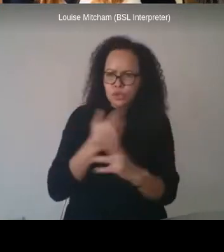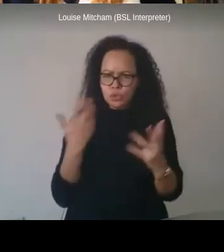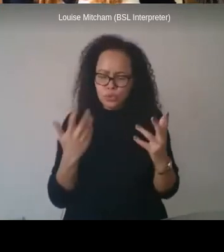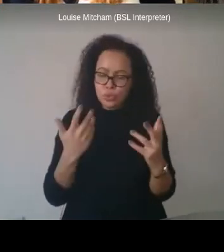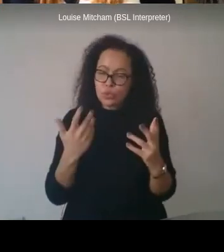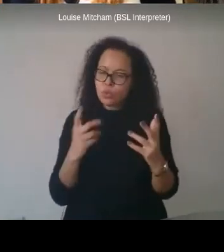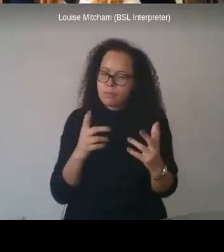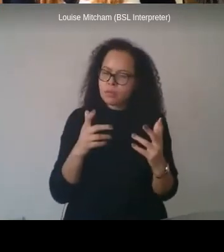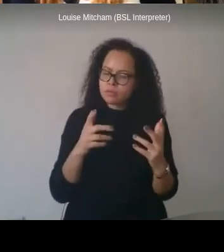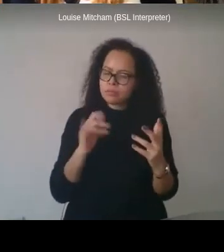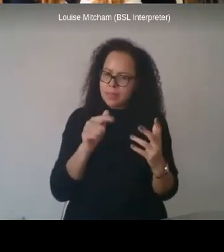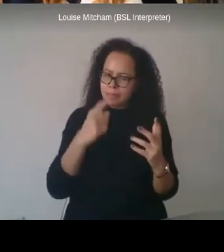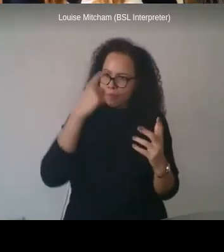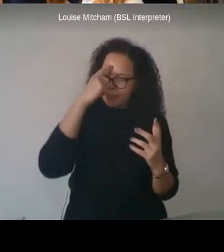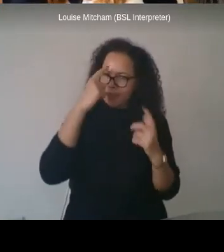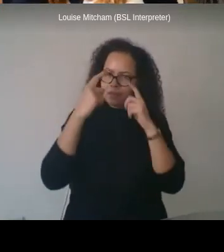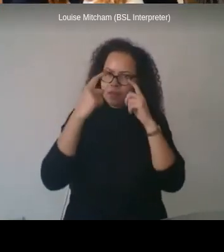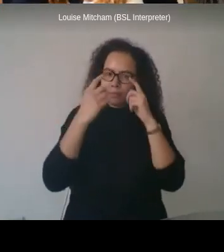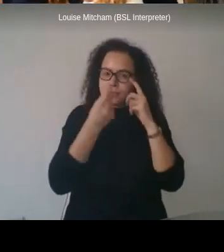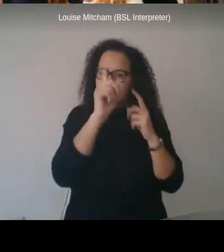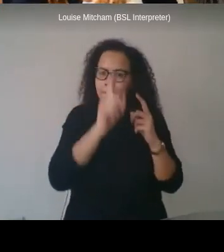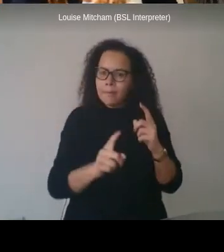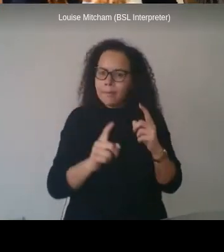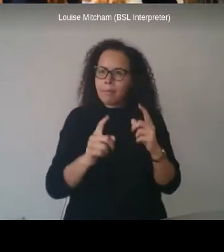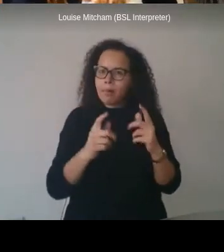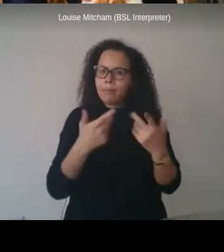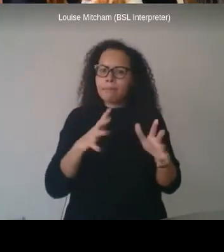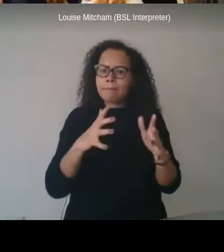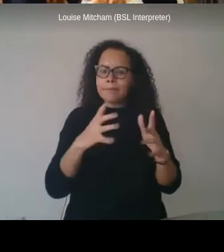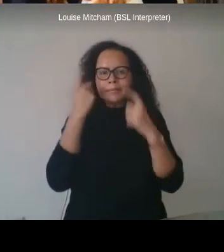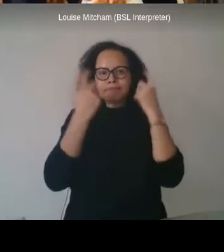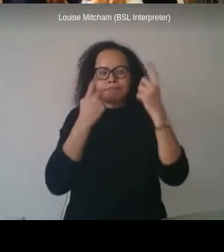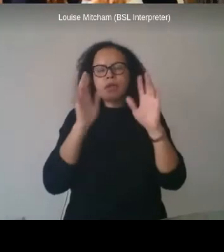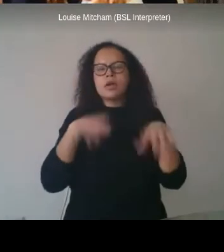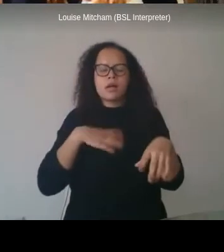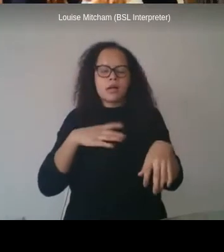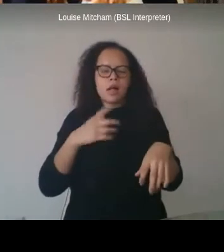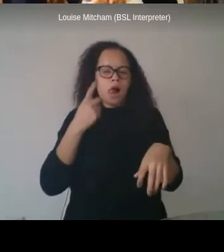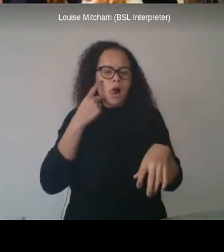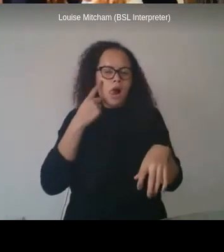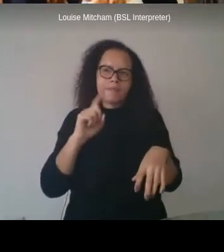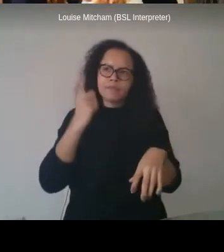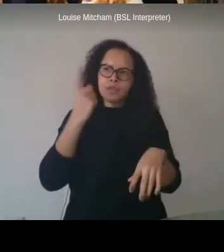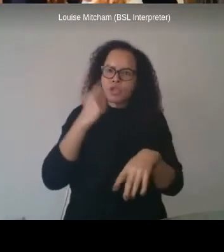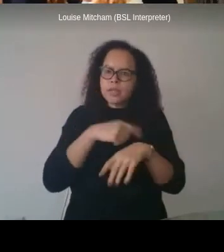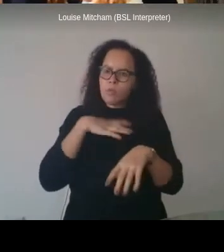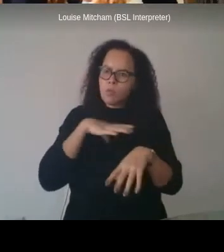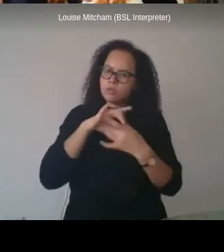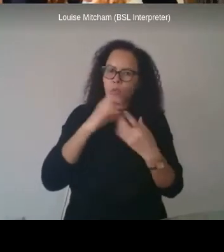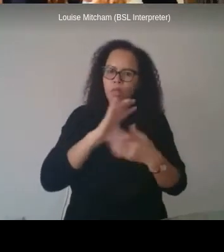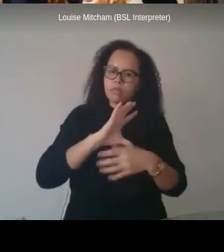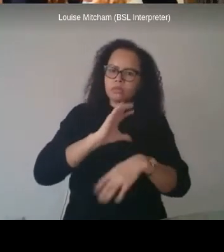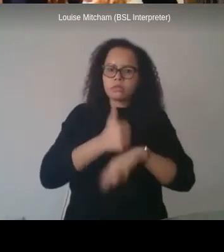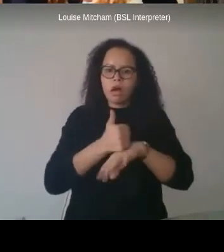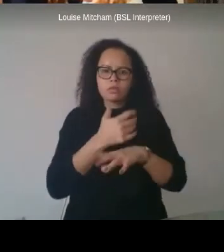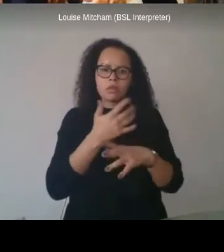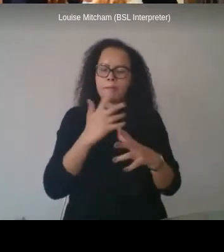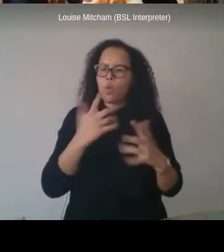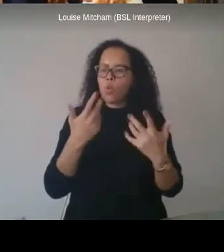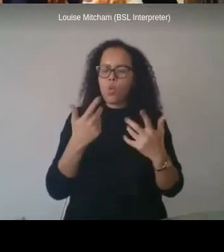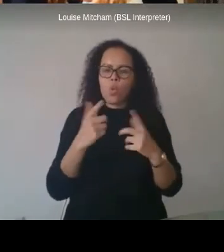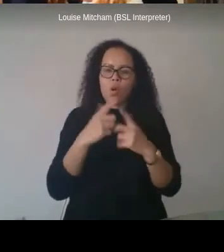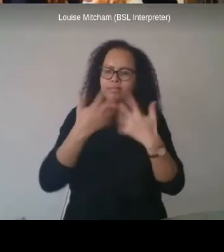people considering, you know, a first dab at working with a startup or a tech product, digital product